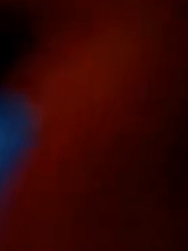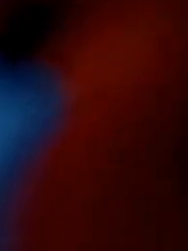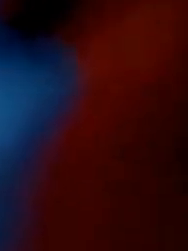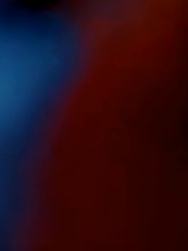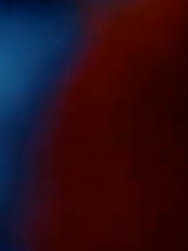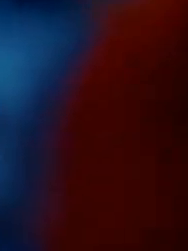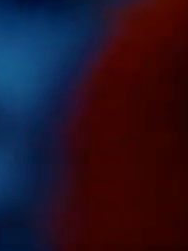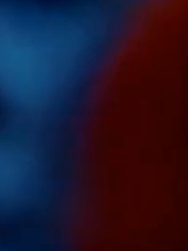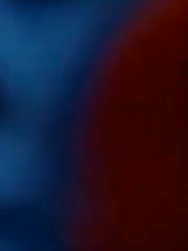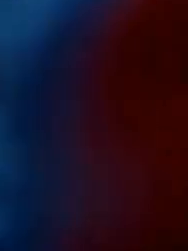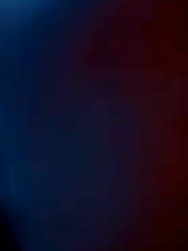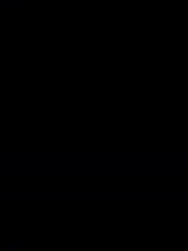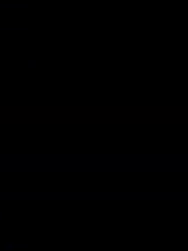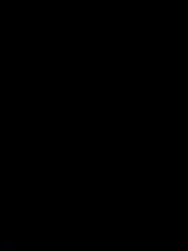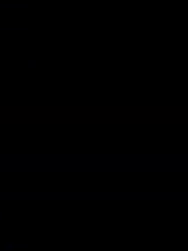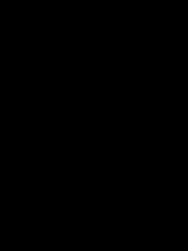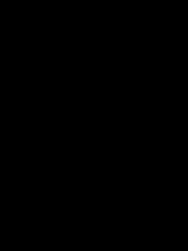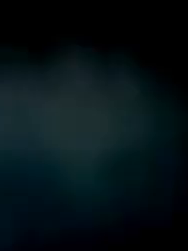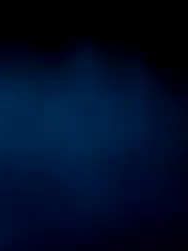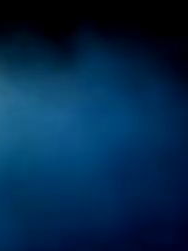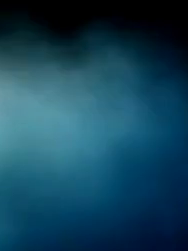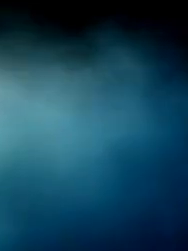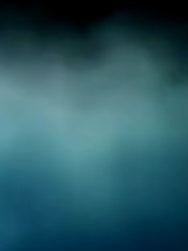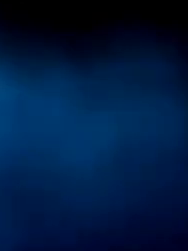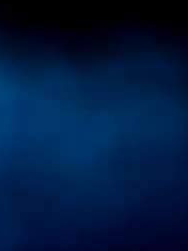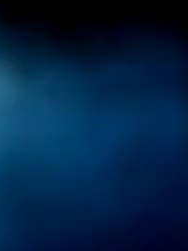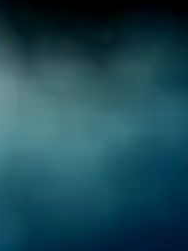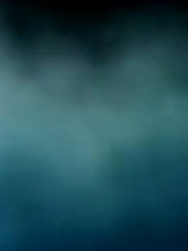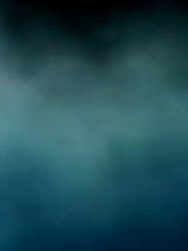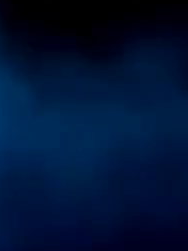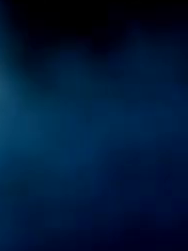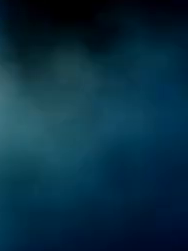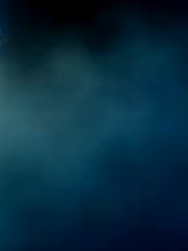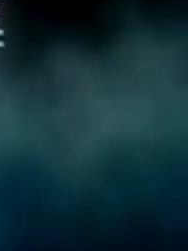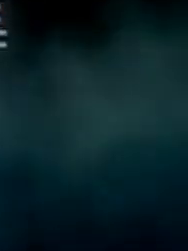Ya. Ezinye izinto zingakhulunywa.